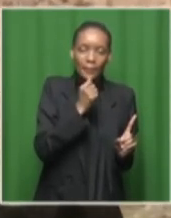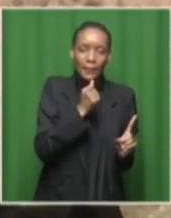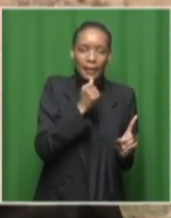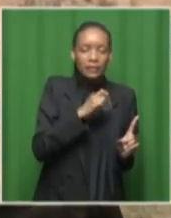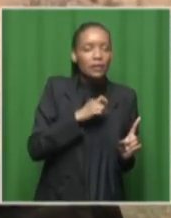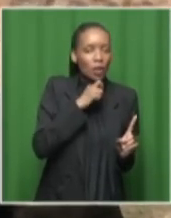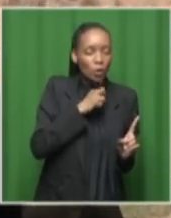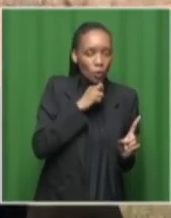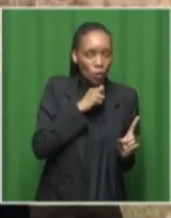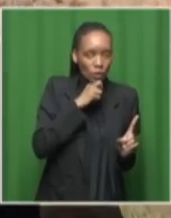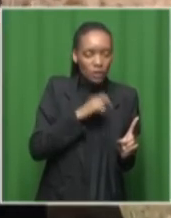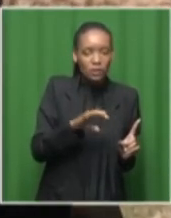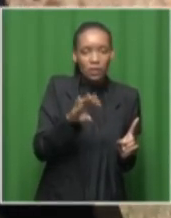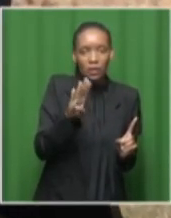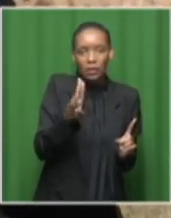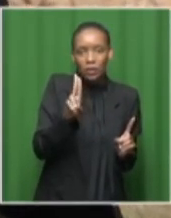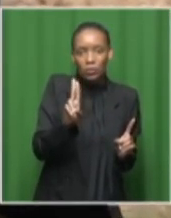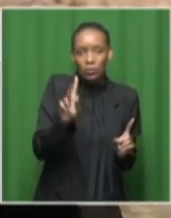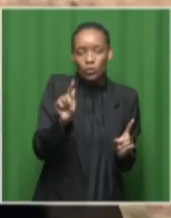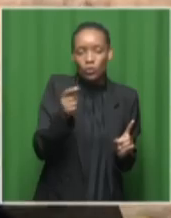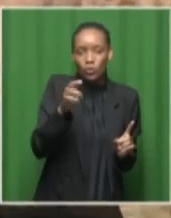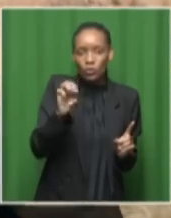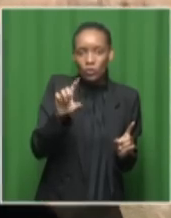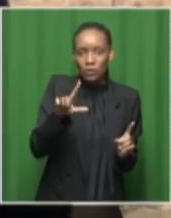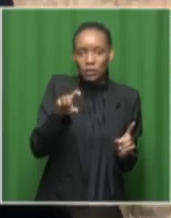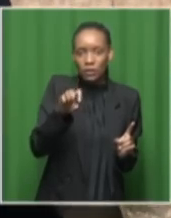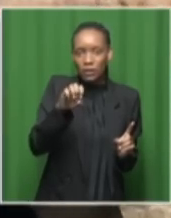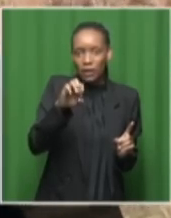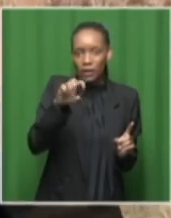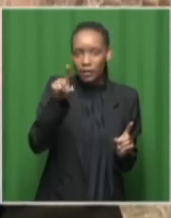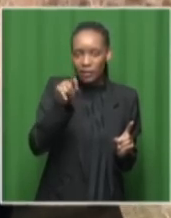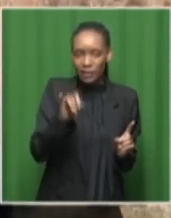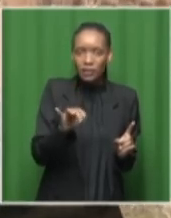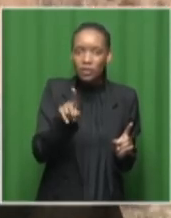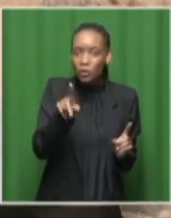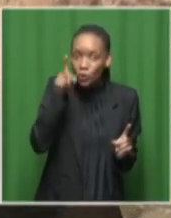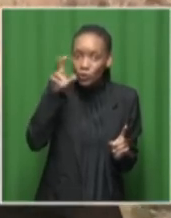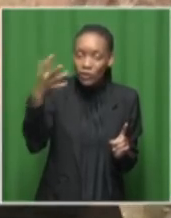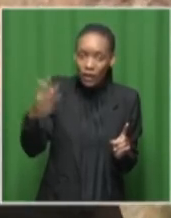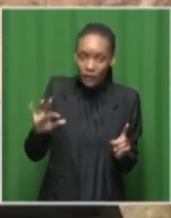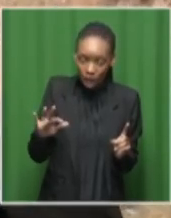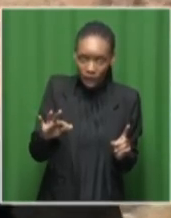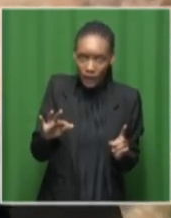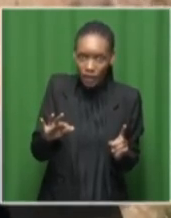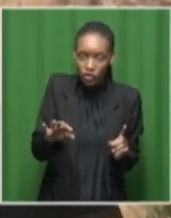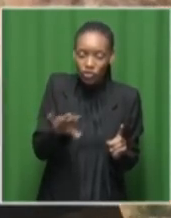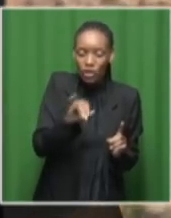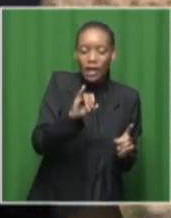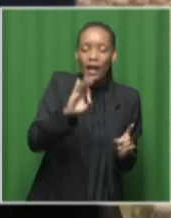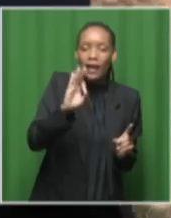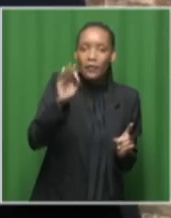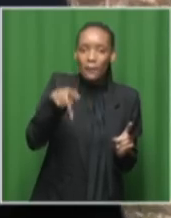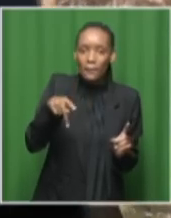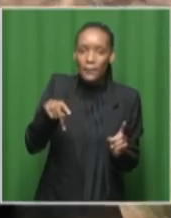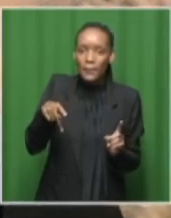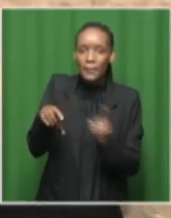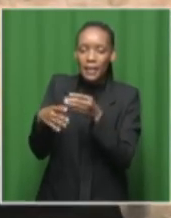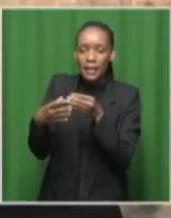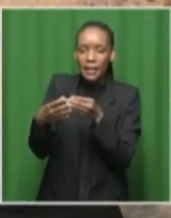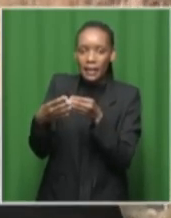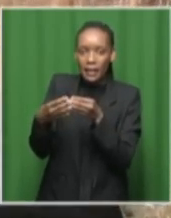Mangosuthu Buthelezi, as we have heard from his party, the IFP, saying that they are very